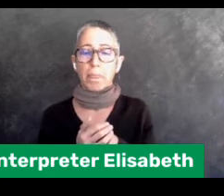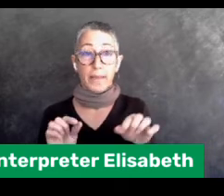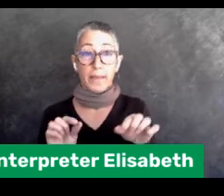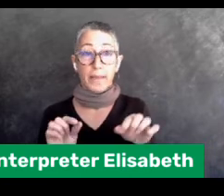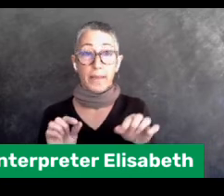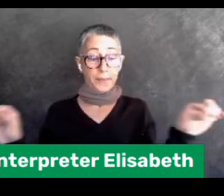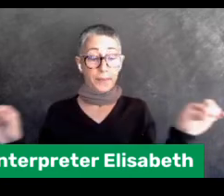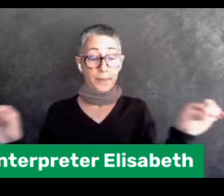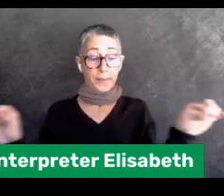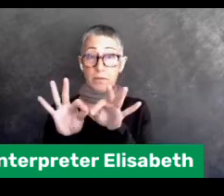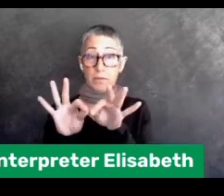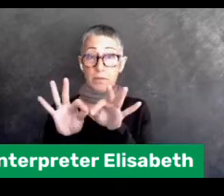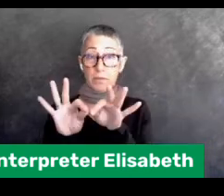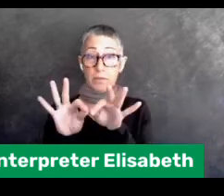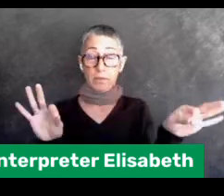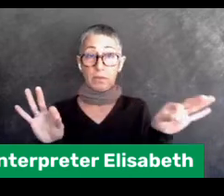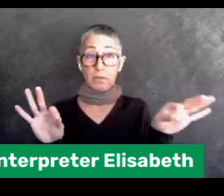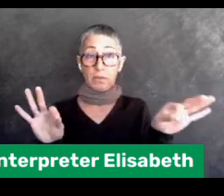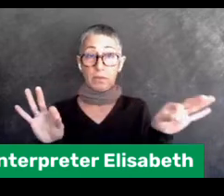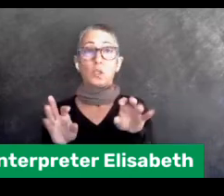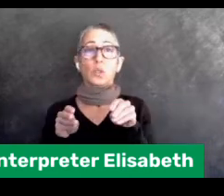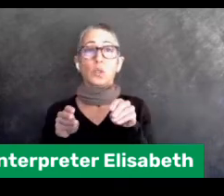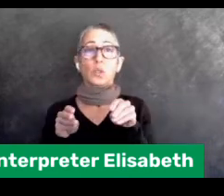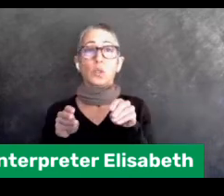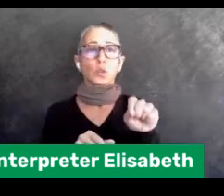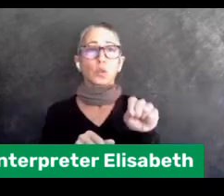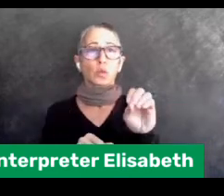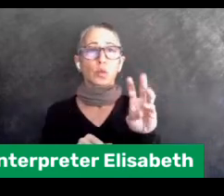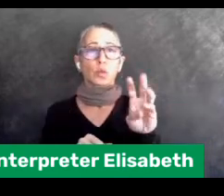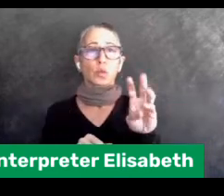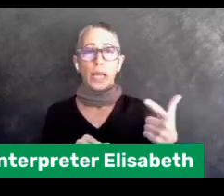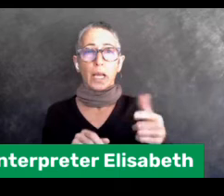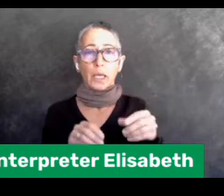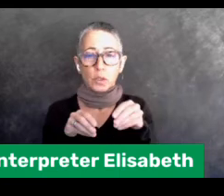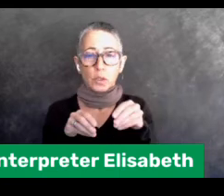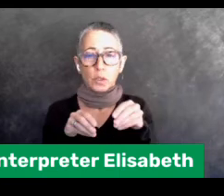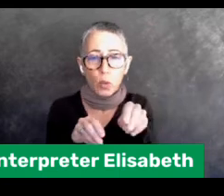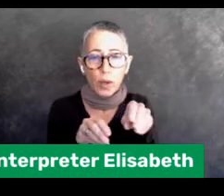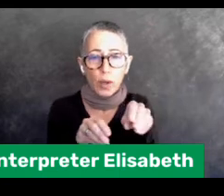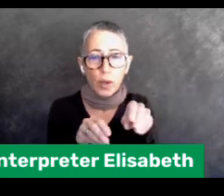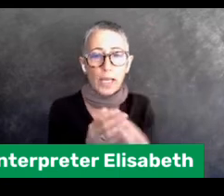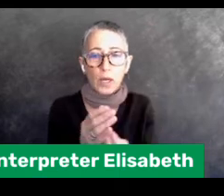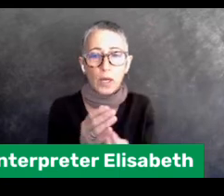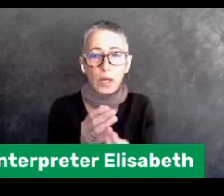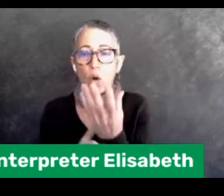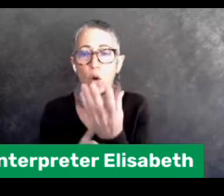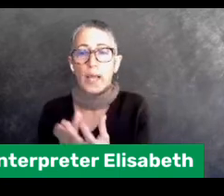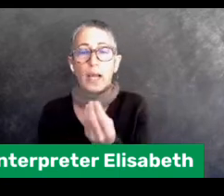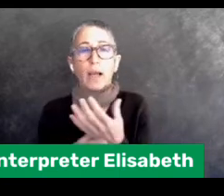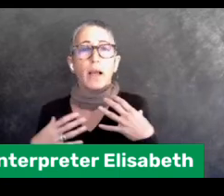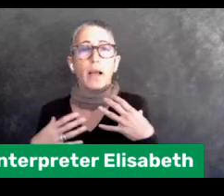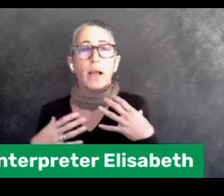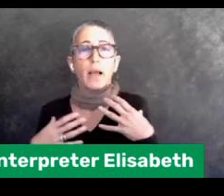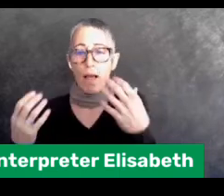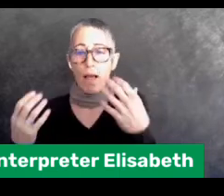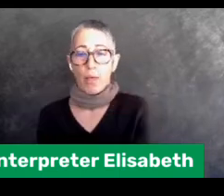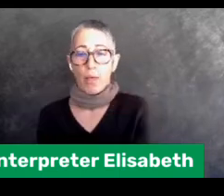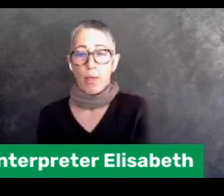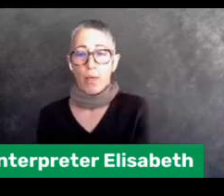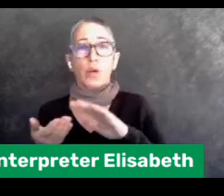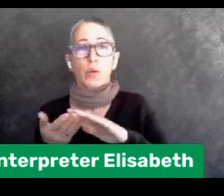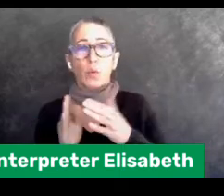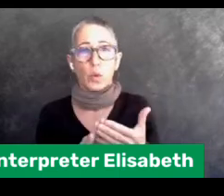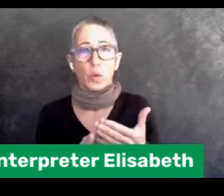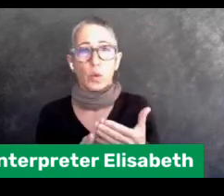focus on that we aren't just starting from the beginning here. We are enhancing, advancing what we already have going on within